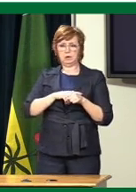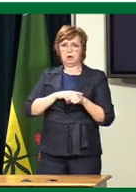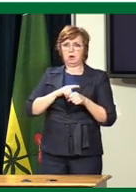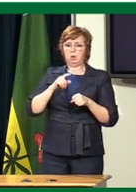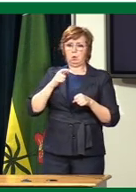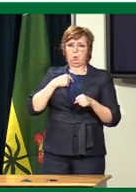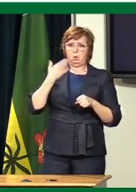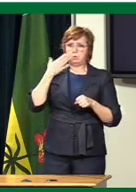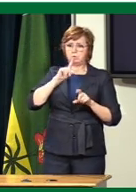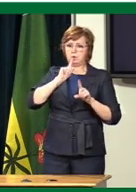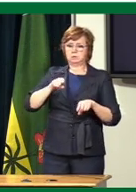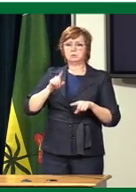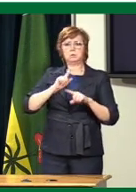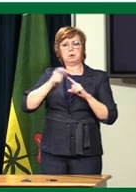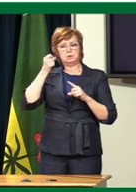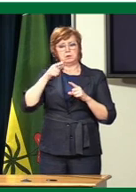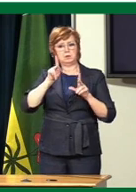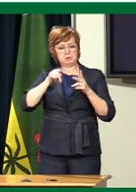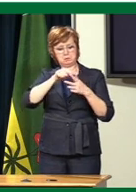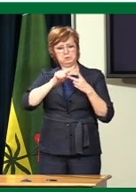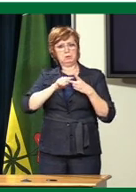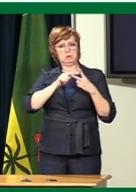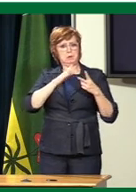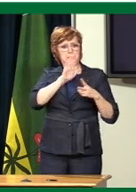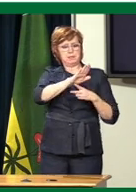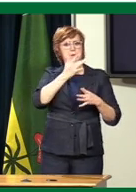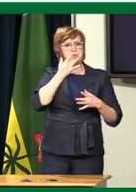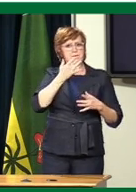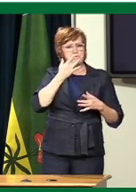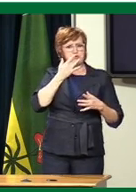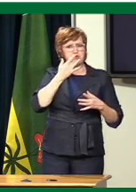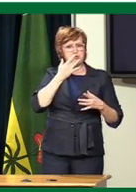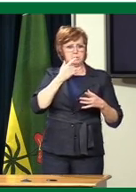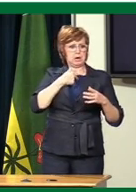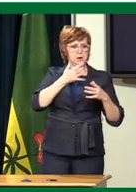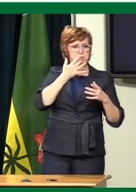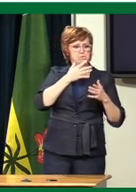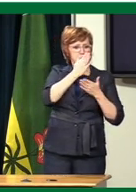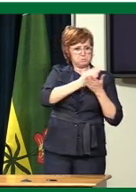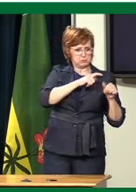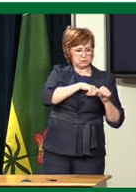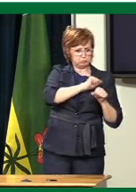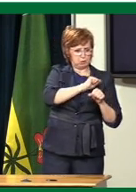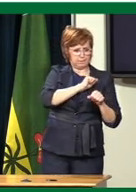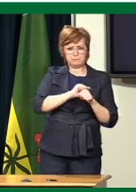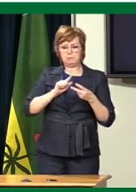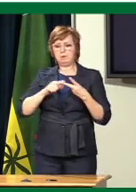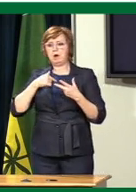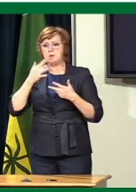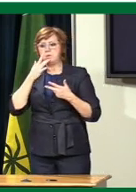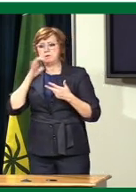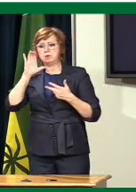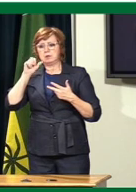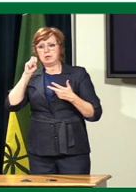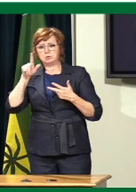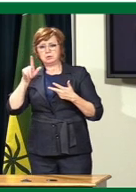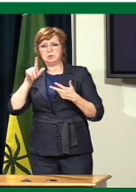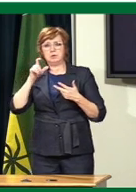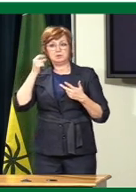be part-time or casual employees, and just because they are part-time or casual employees, it certainly doesn't mean that they don't work full-time